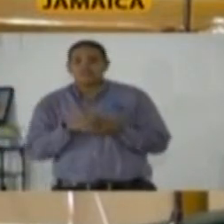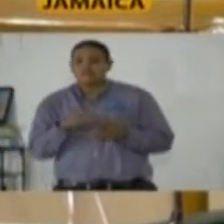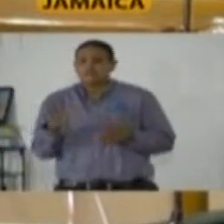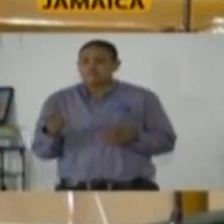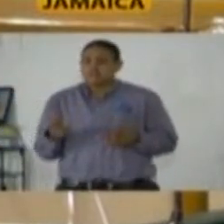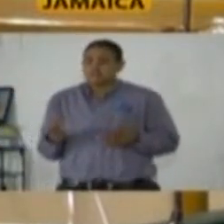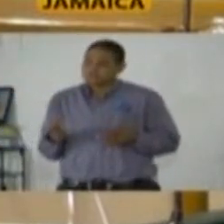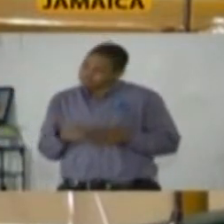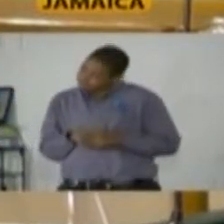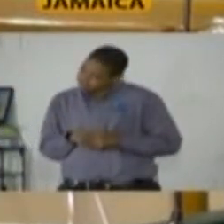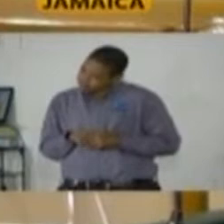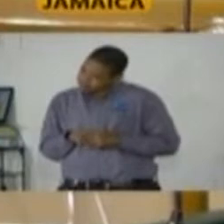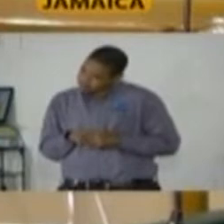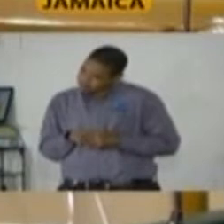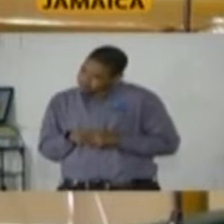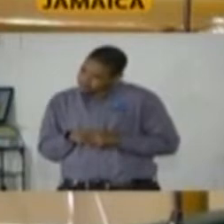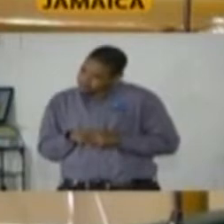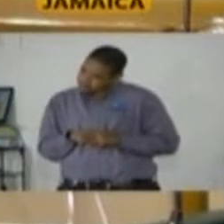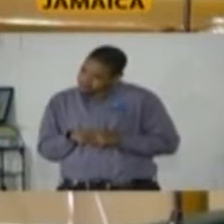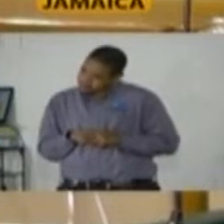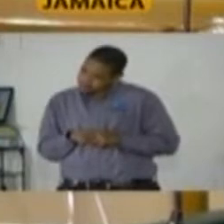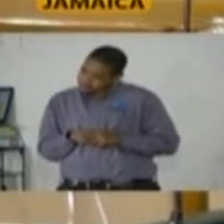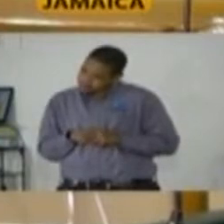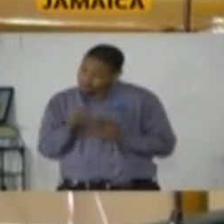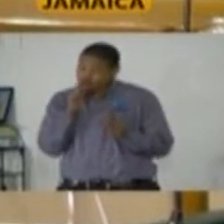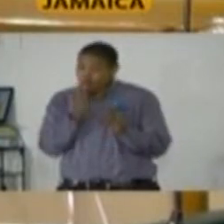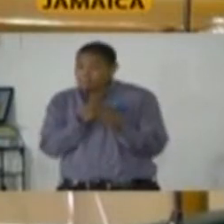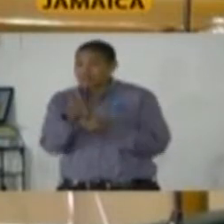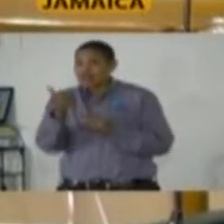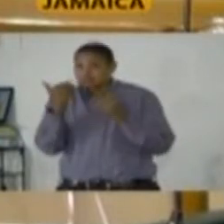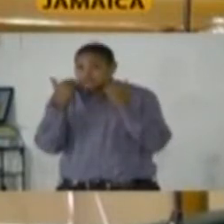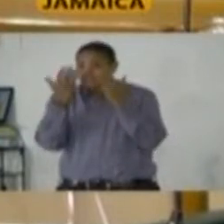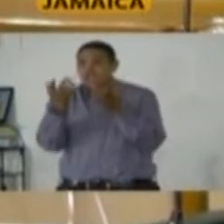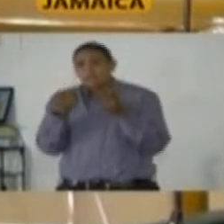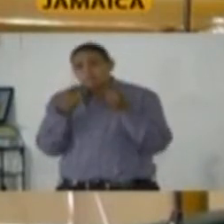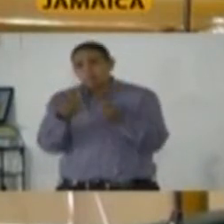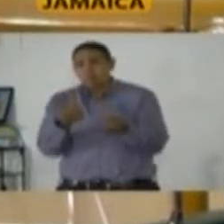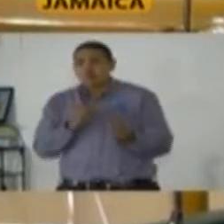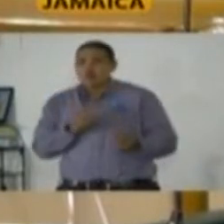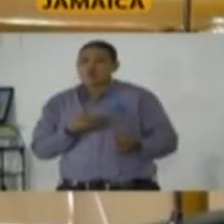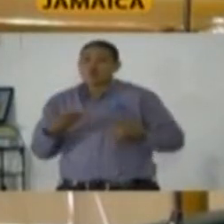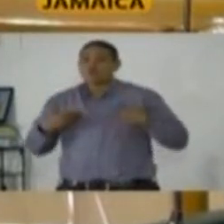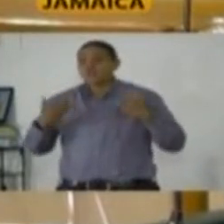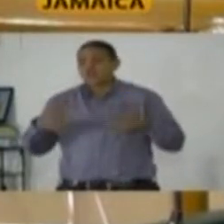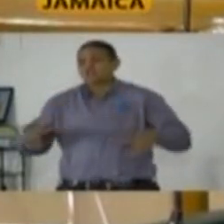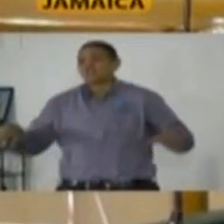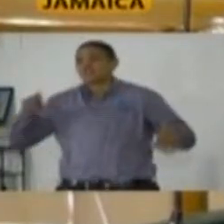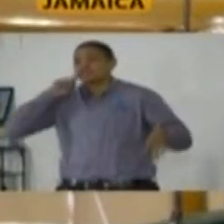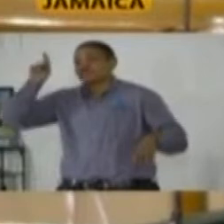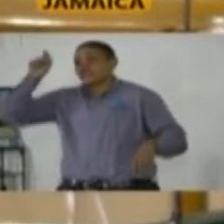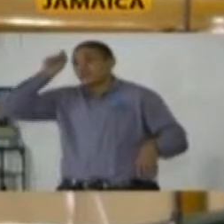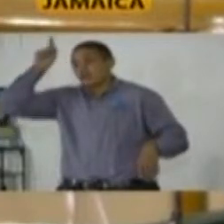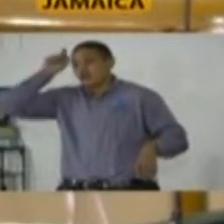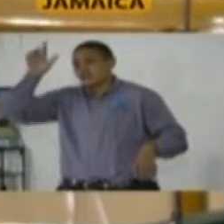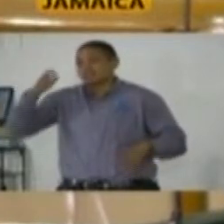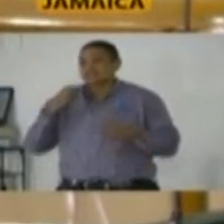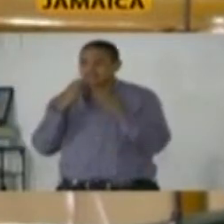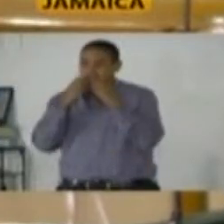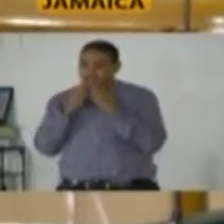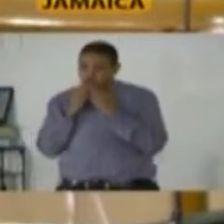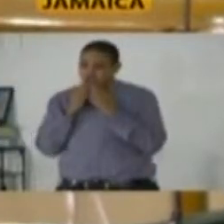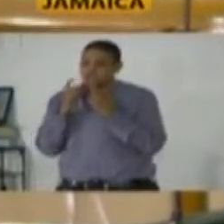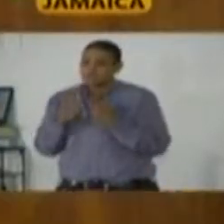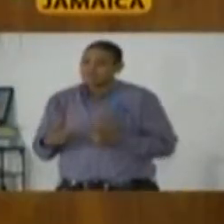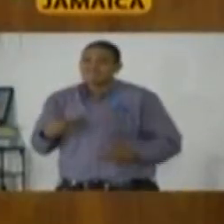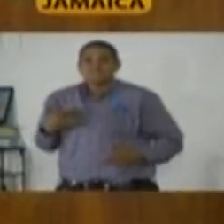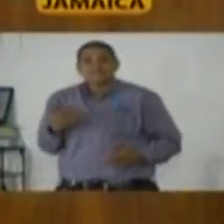paradigm shift from blame, shame, and punishment of our young children to understanding, nurturing, and